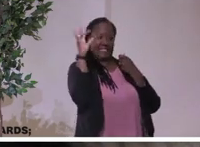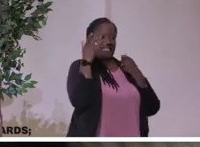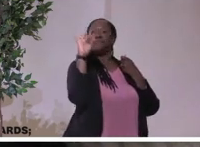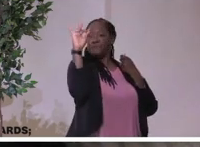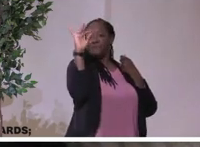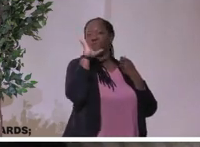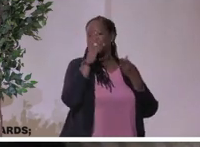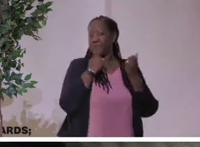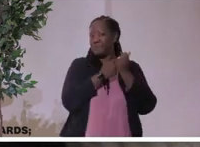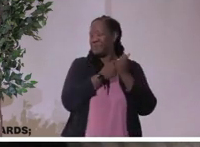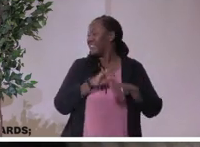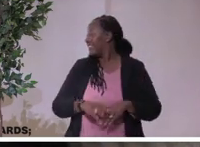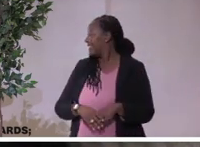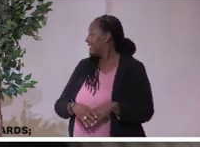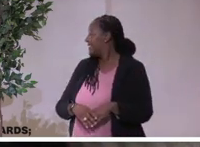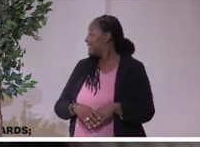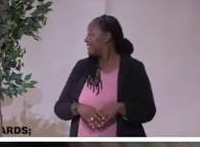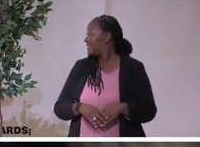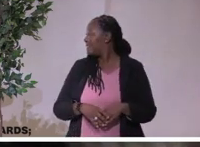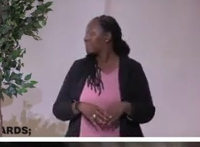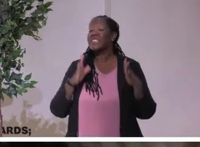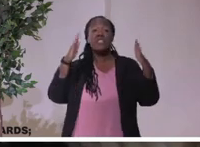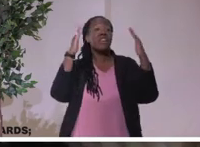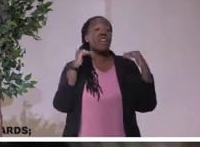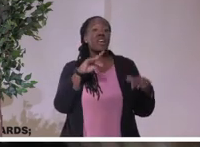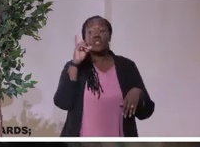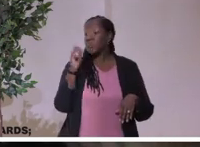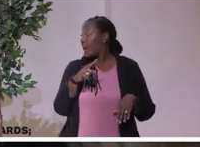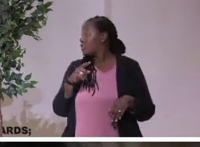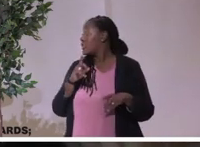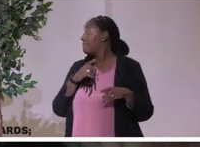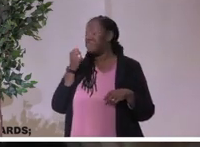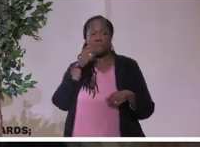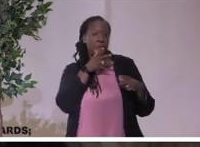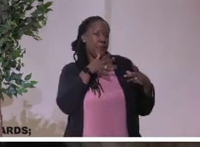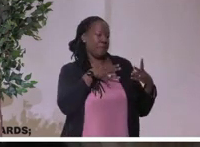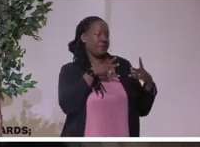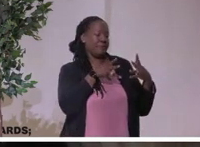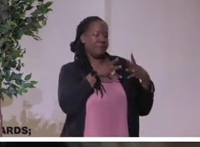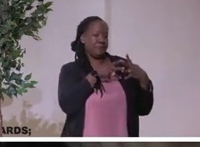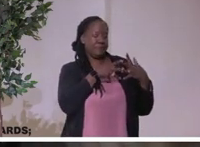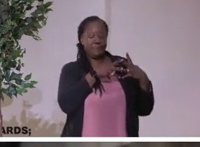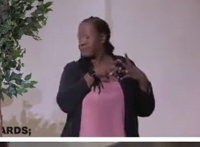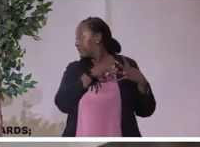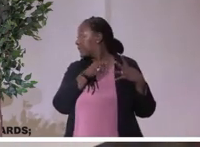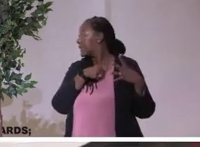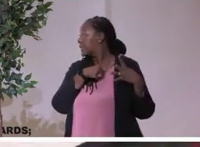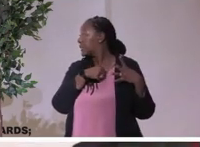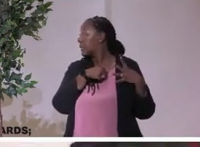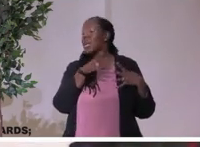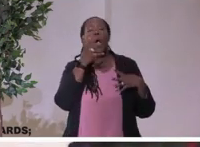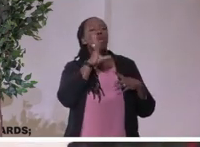I would like to move on and ask a question. This is leading more towards Marnie and Michelle. I want to talk about